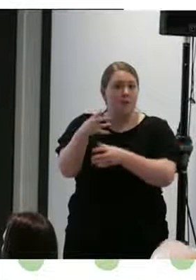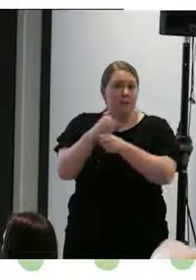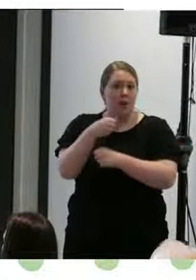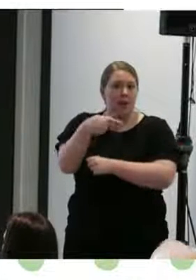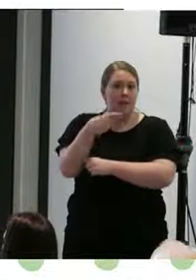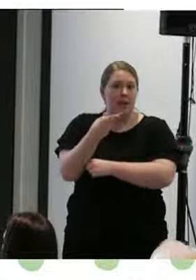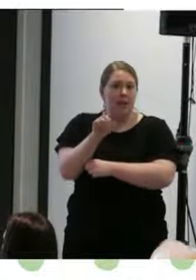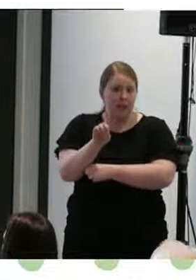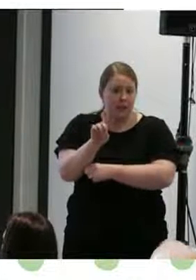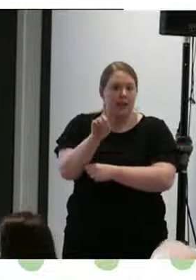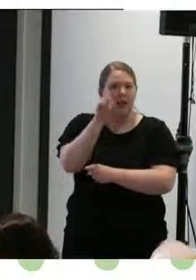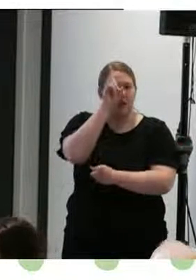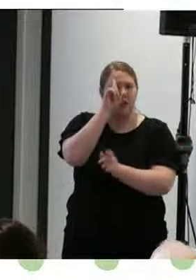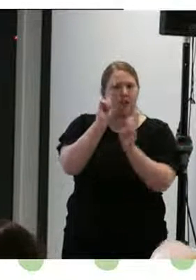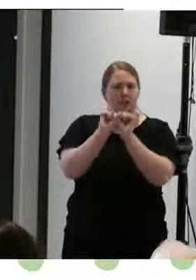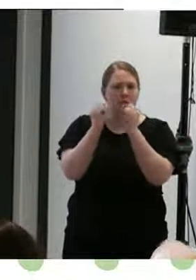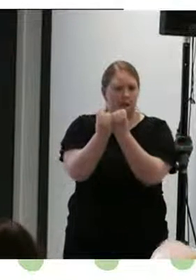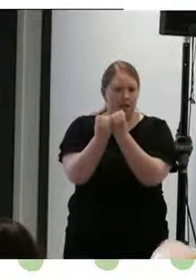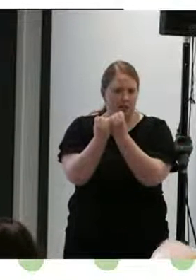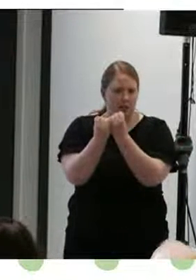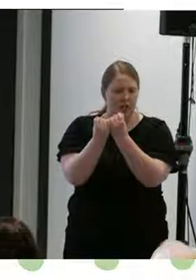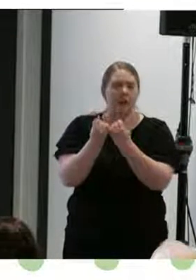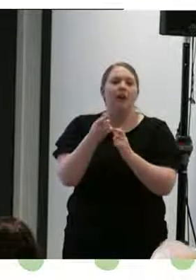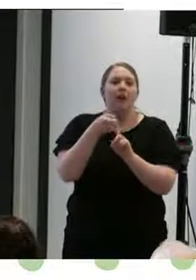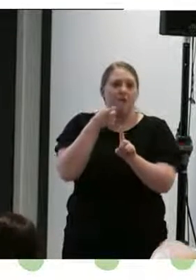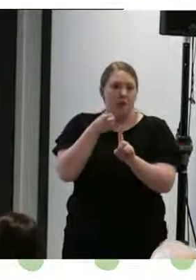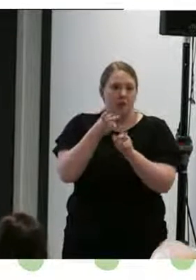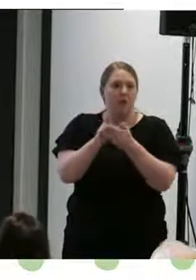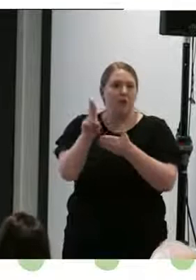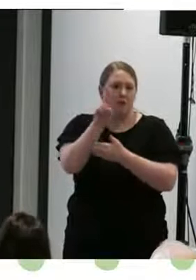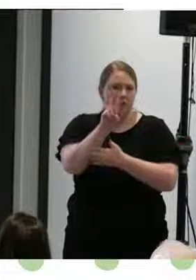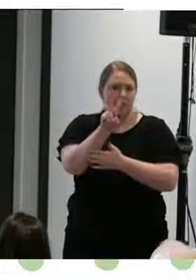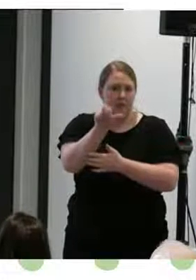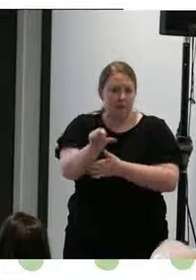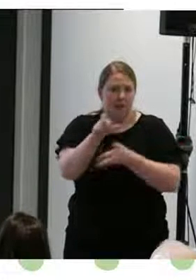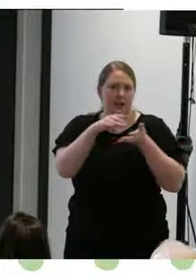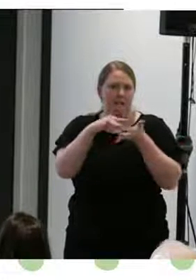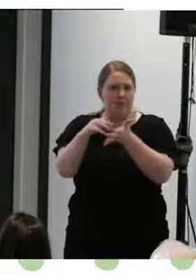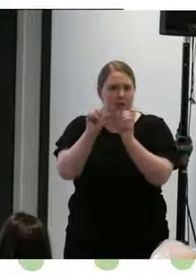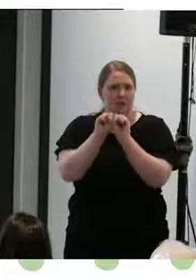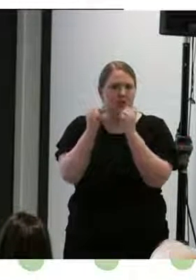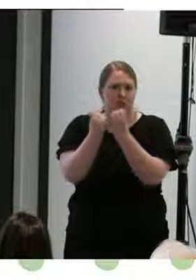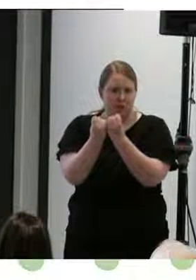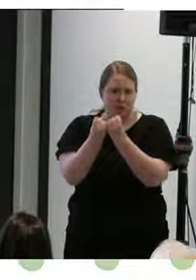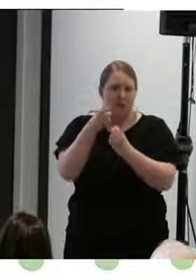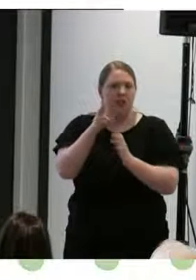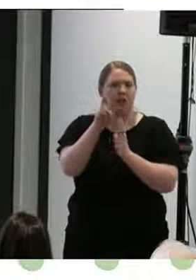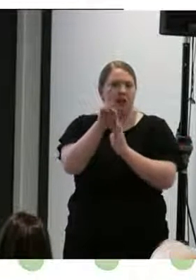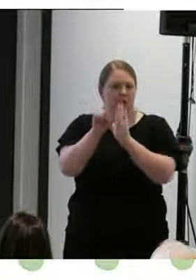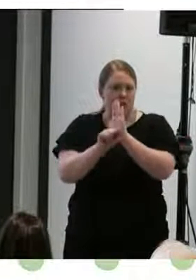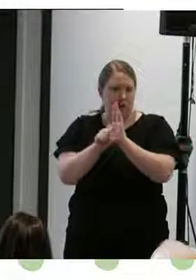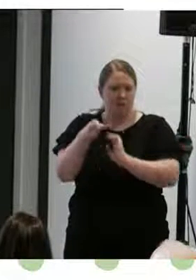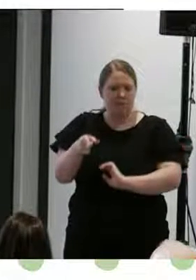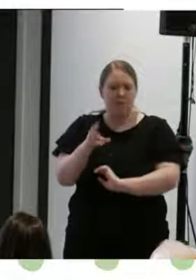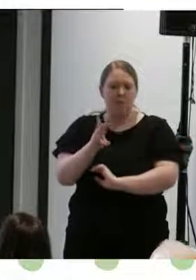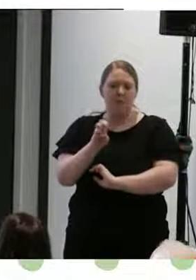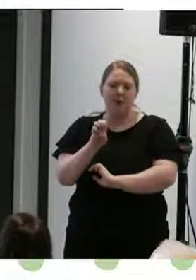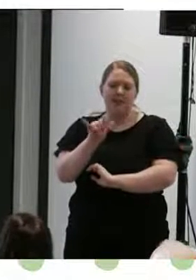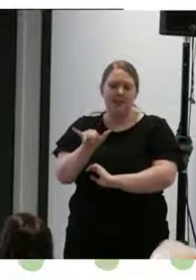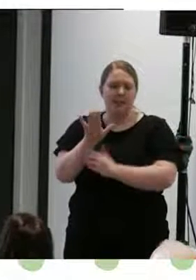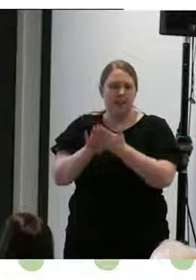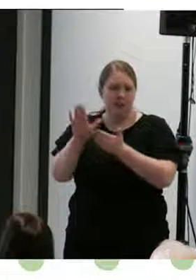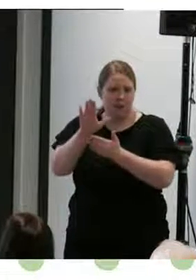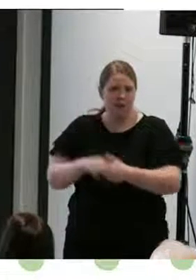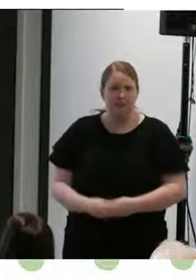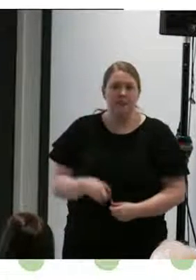in sociology from the University of Virginia and studied sociology at the undergraduate level at Wesley College. Dr. Silva has